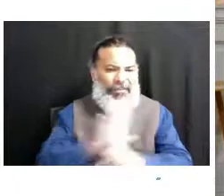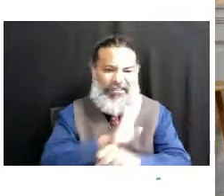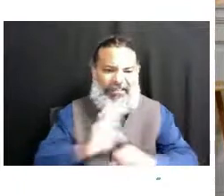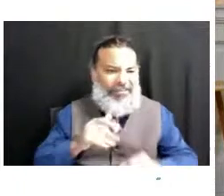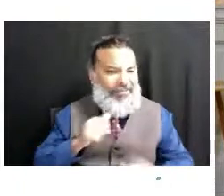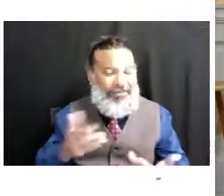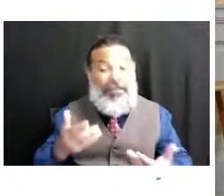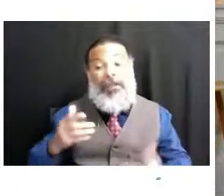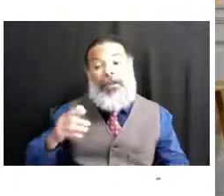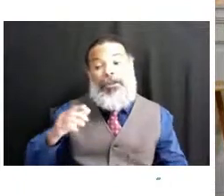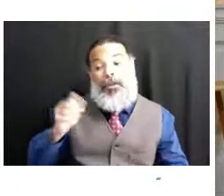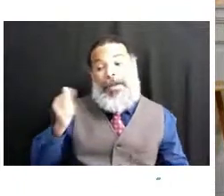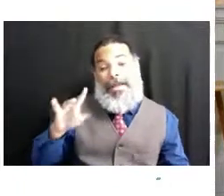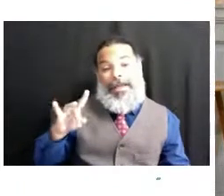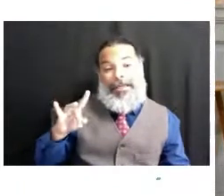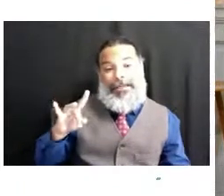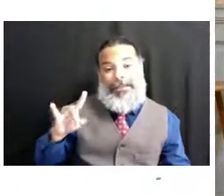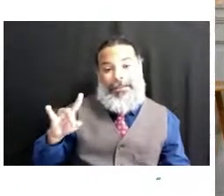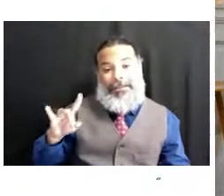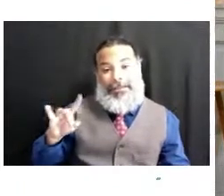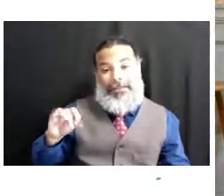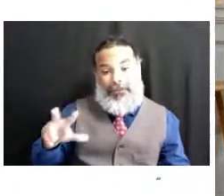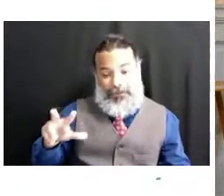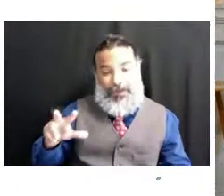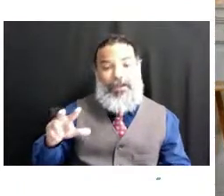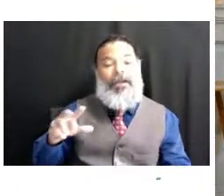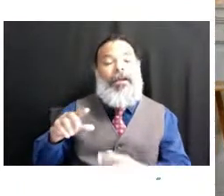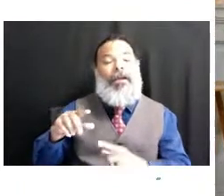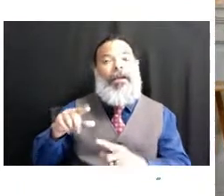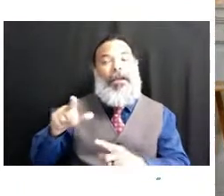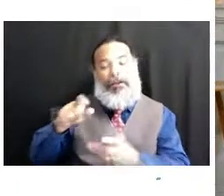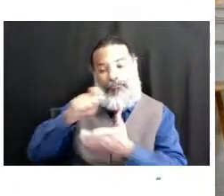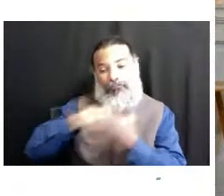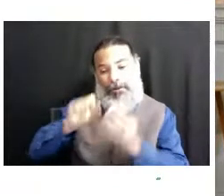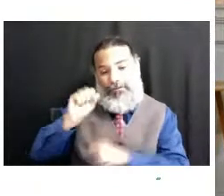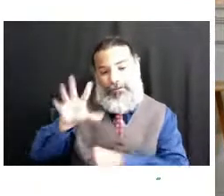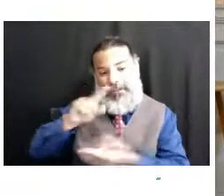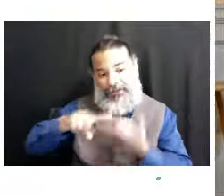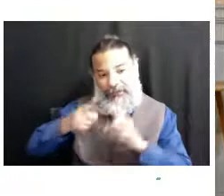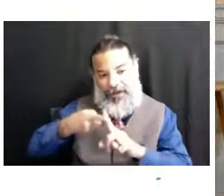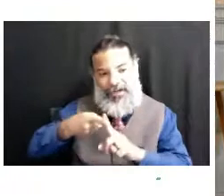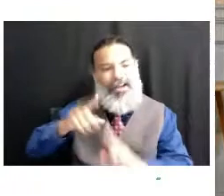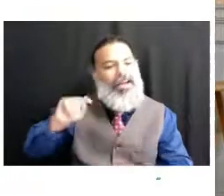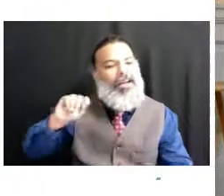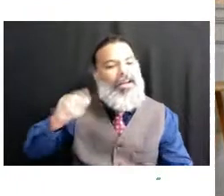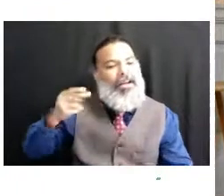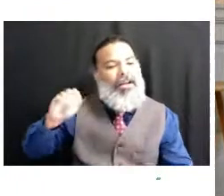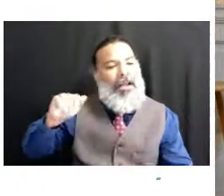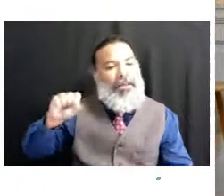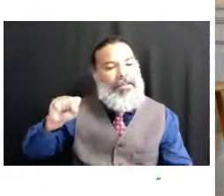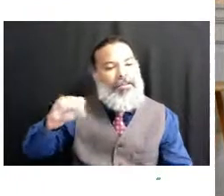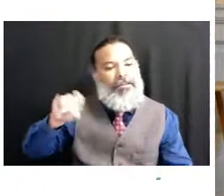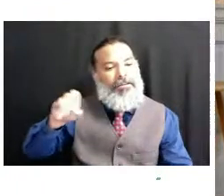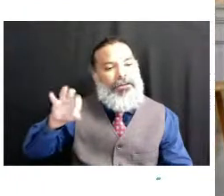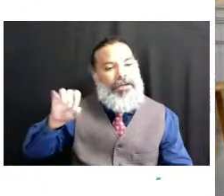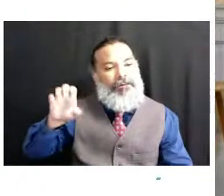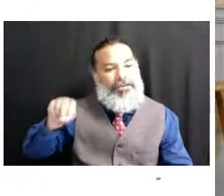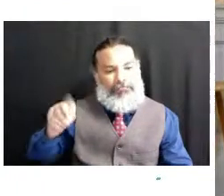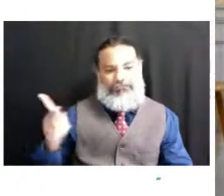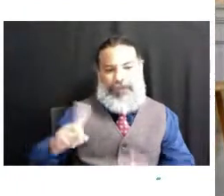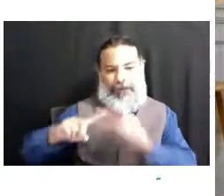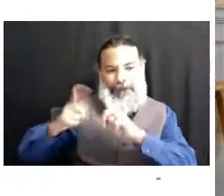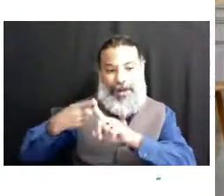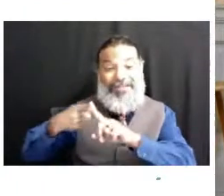in 1803, he writes his friend, Thomas Jefferson, then the President of the United States,